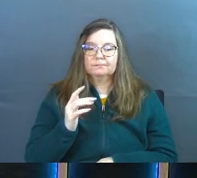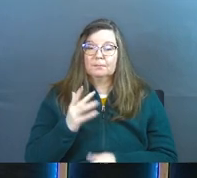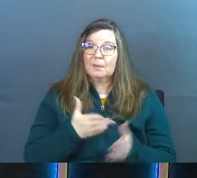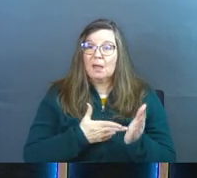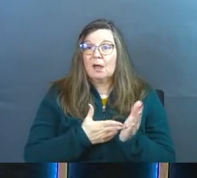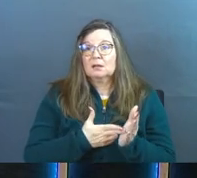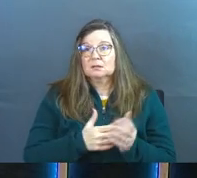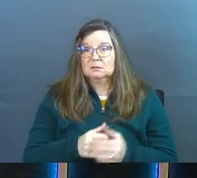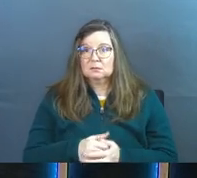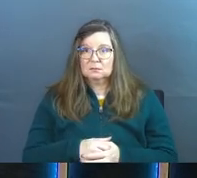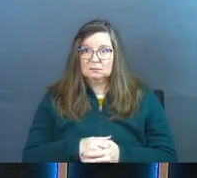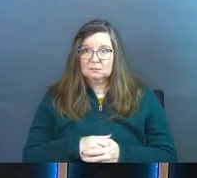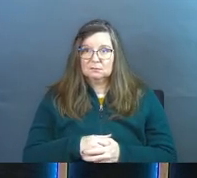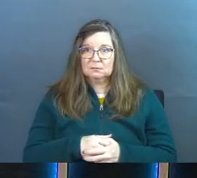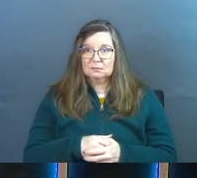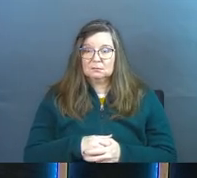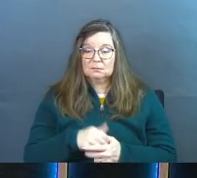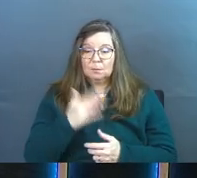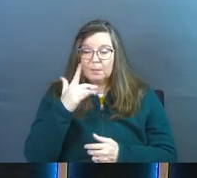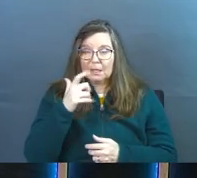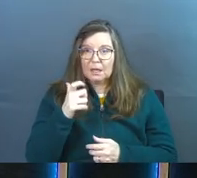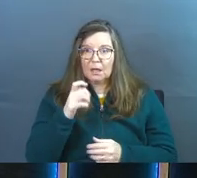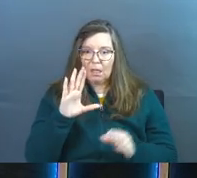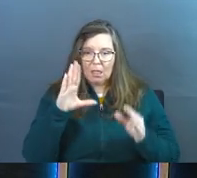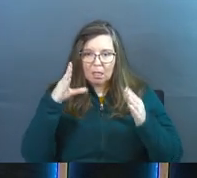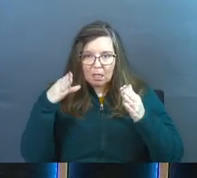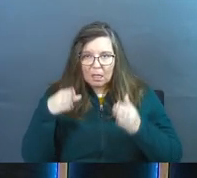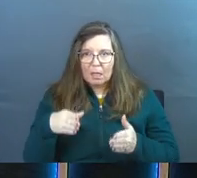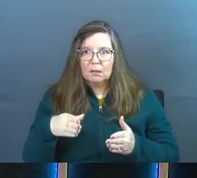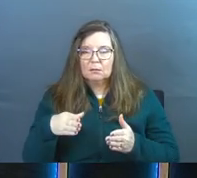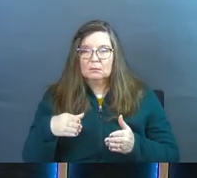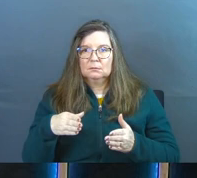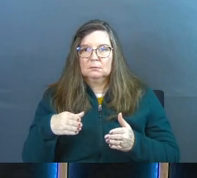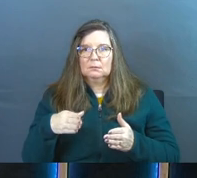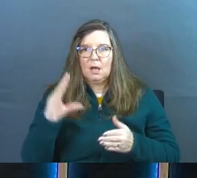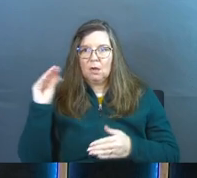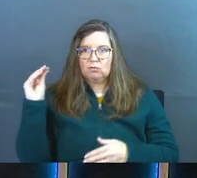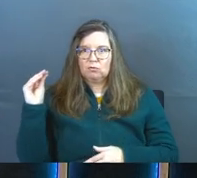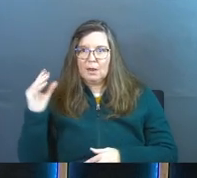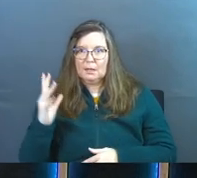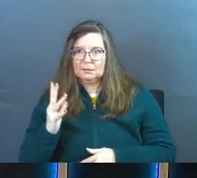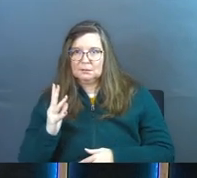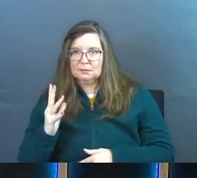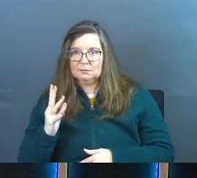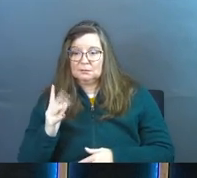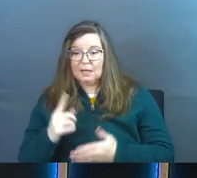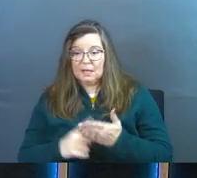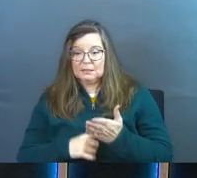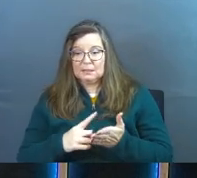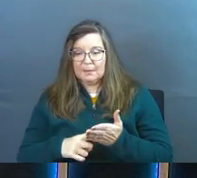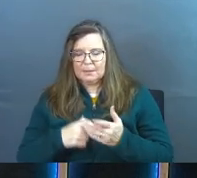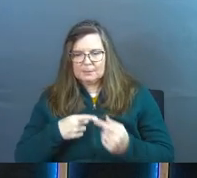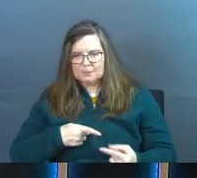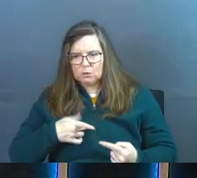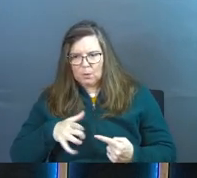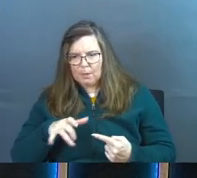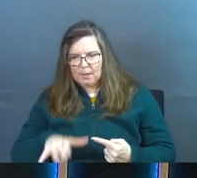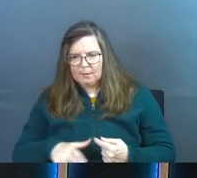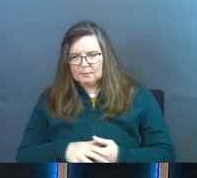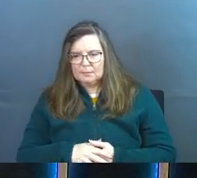be honest because they're being so forgiving. And sometimes internally you struggle with